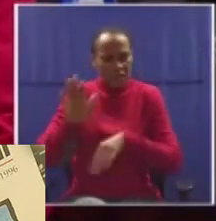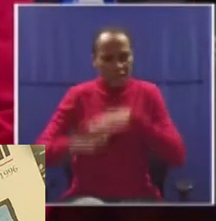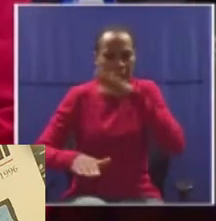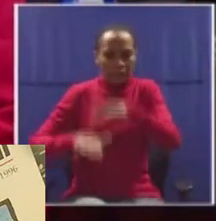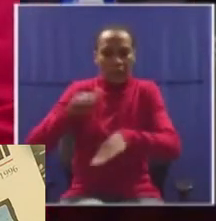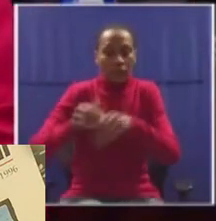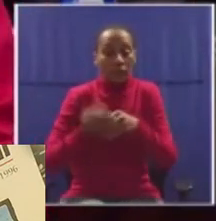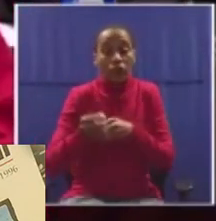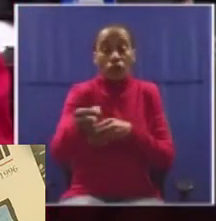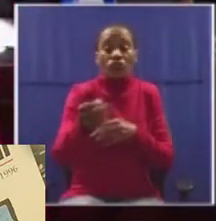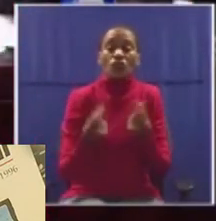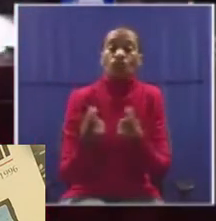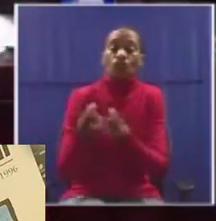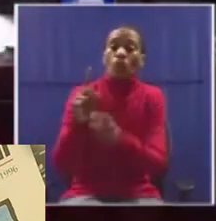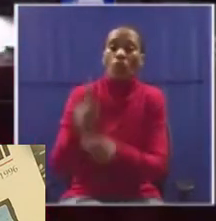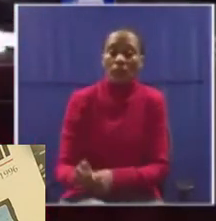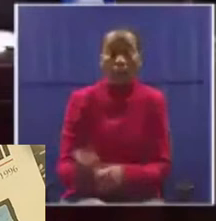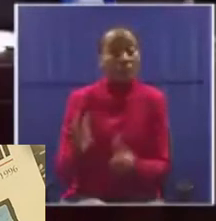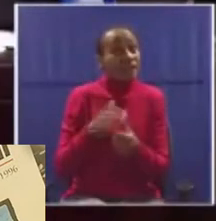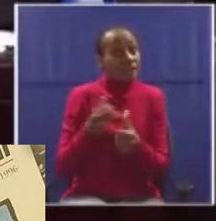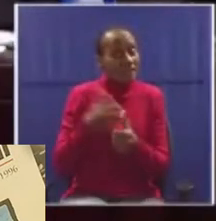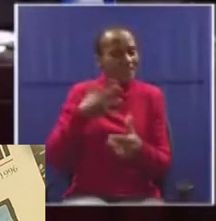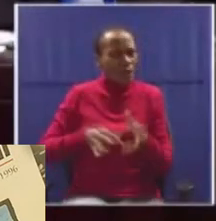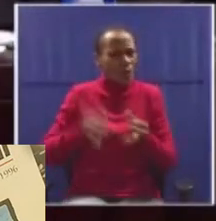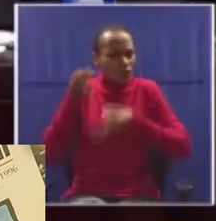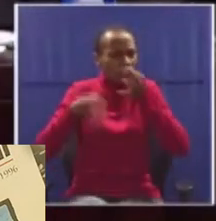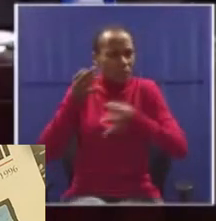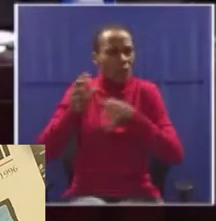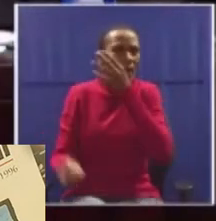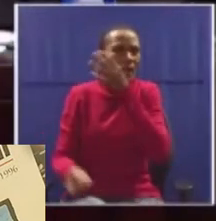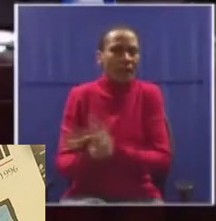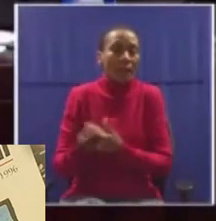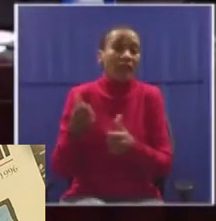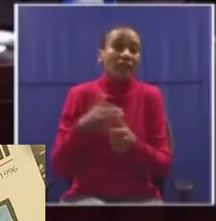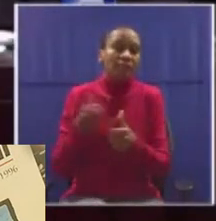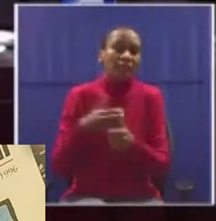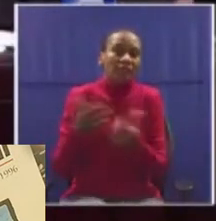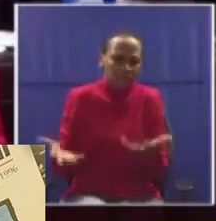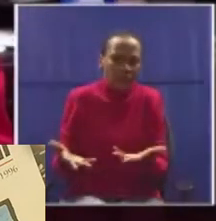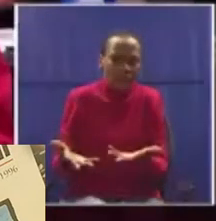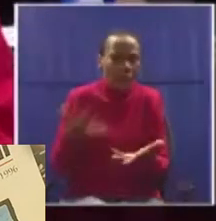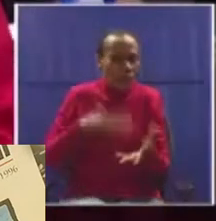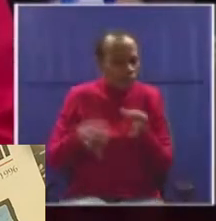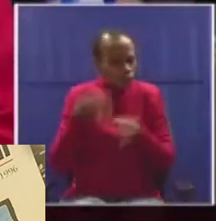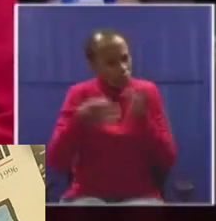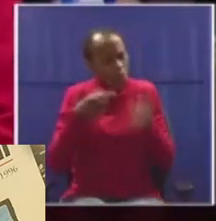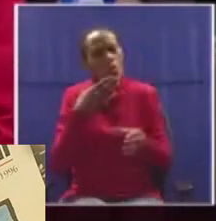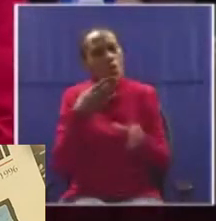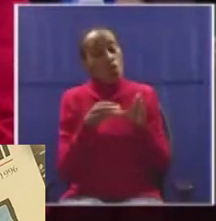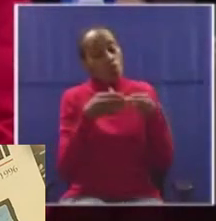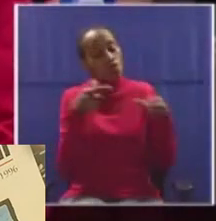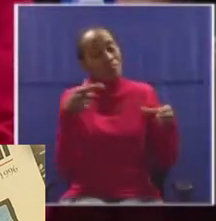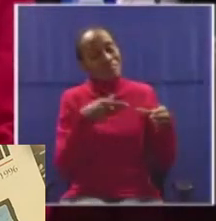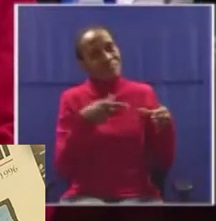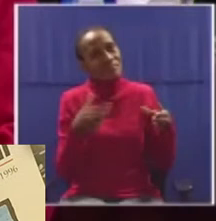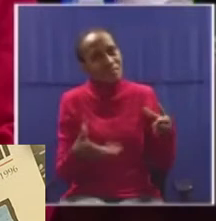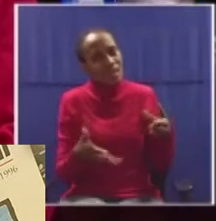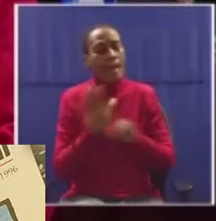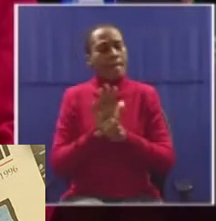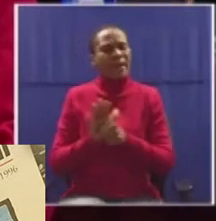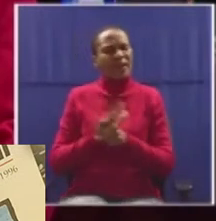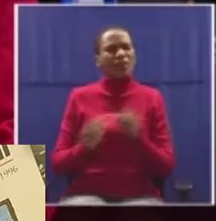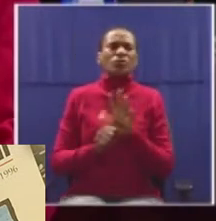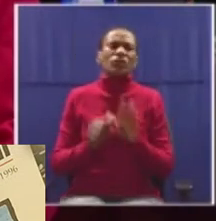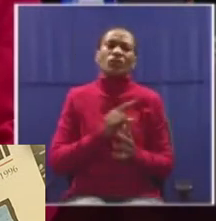happen but first allow us to give context to who the financial action task force is and why this background is